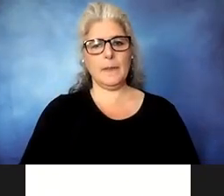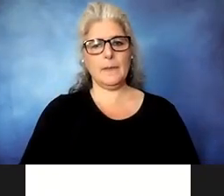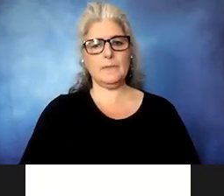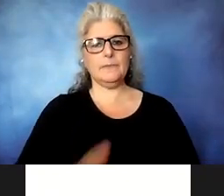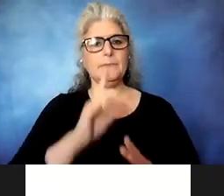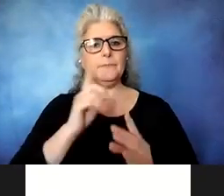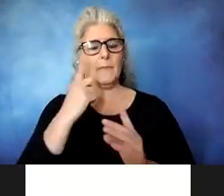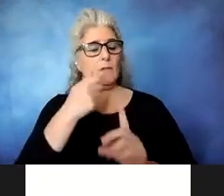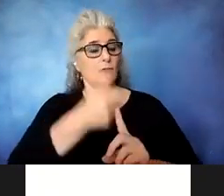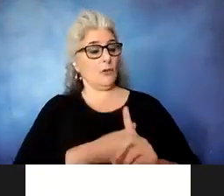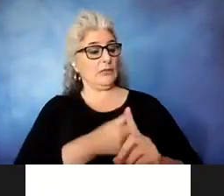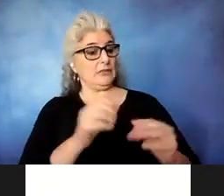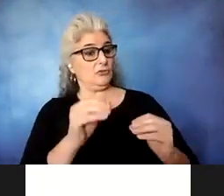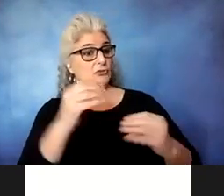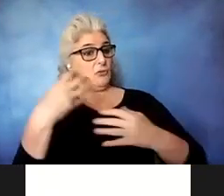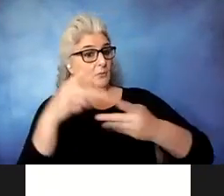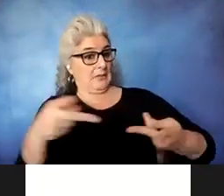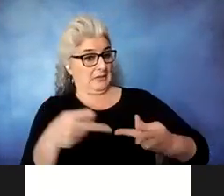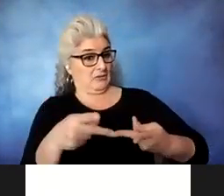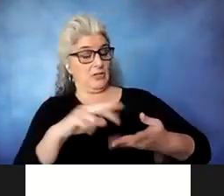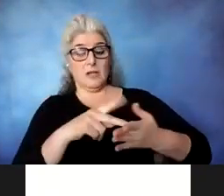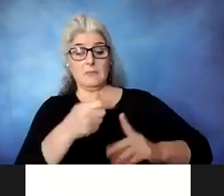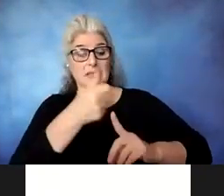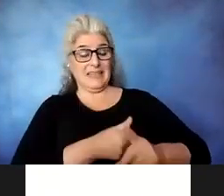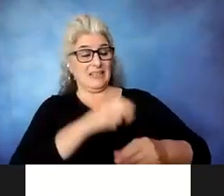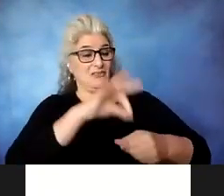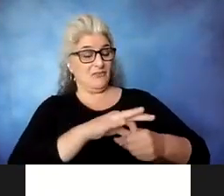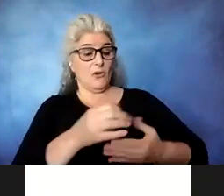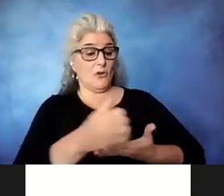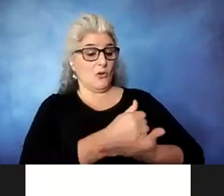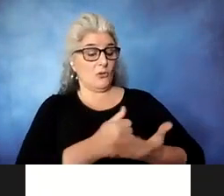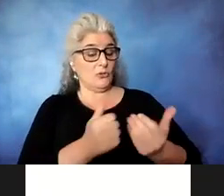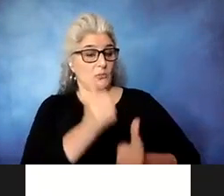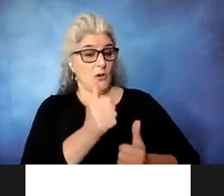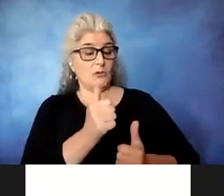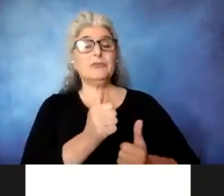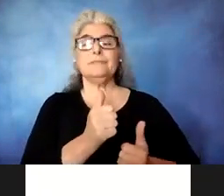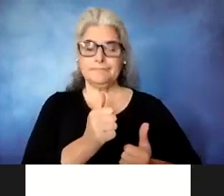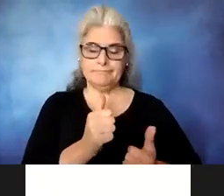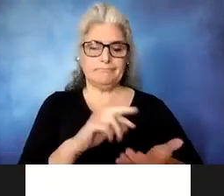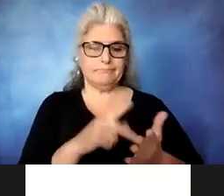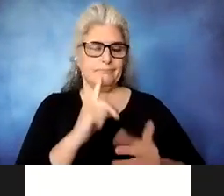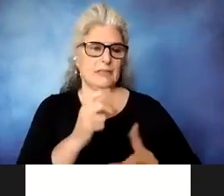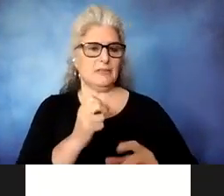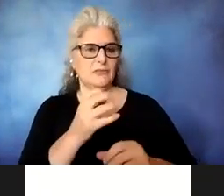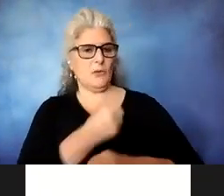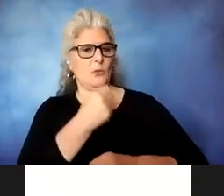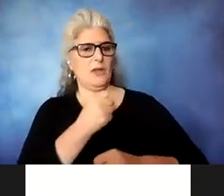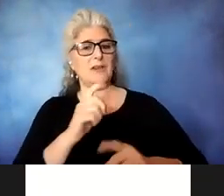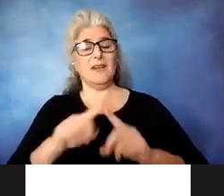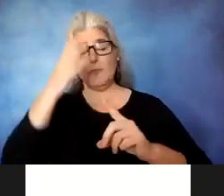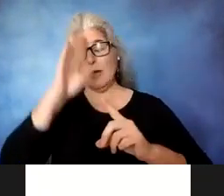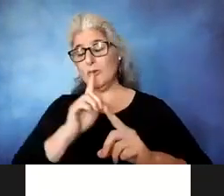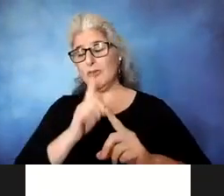highest number of votes wins. The winner doesn't always receive a majority of the vote, and that's kind of a part of the description. It's a